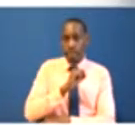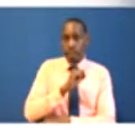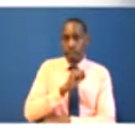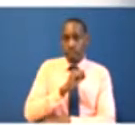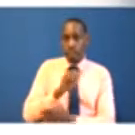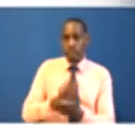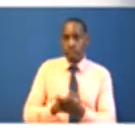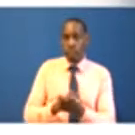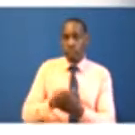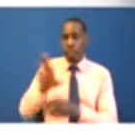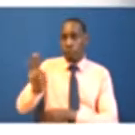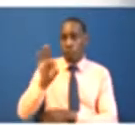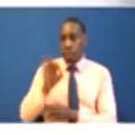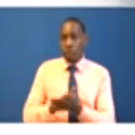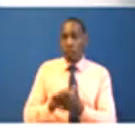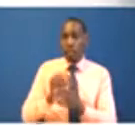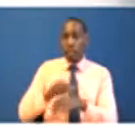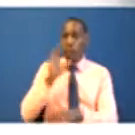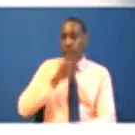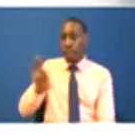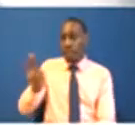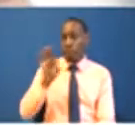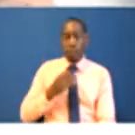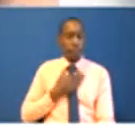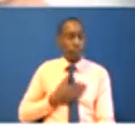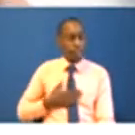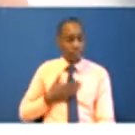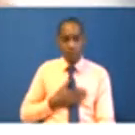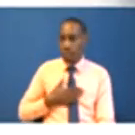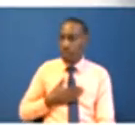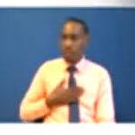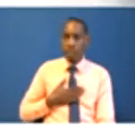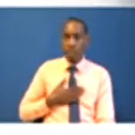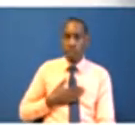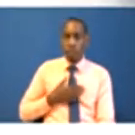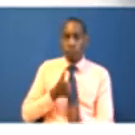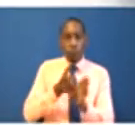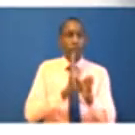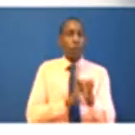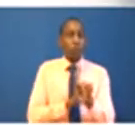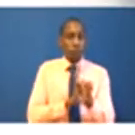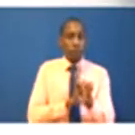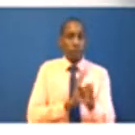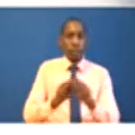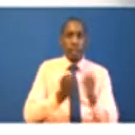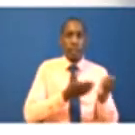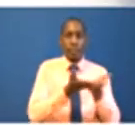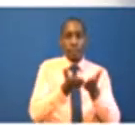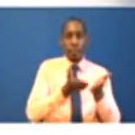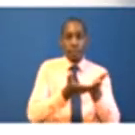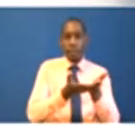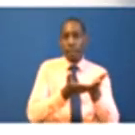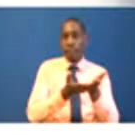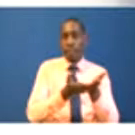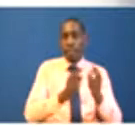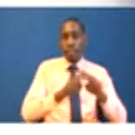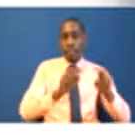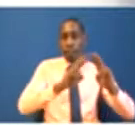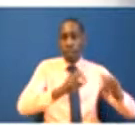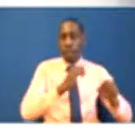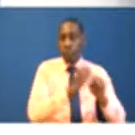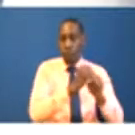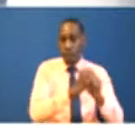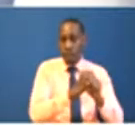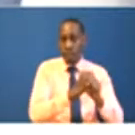ticket why does he miss that ticket please just step back and start looking for a job that's the